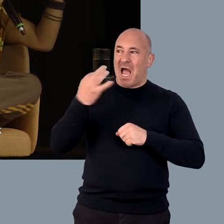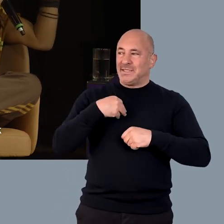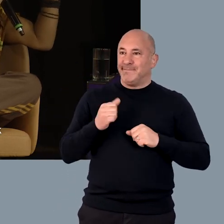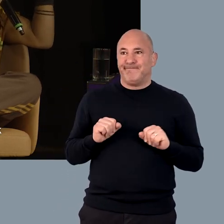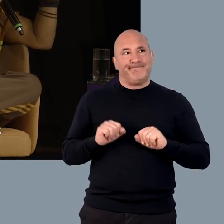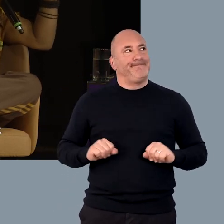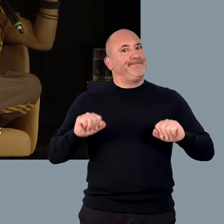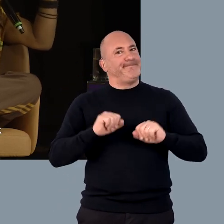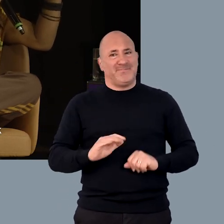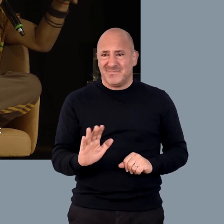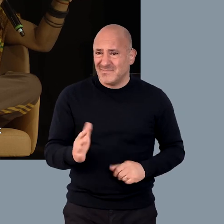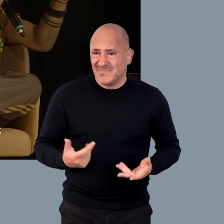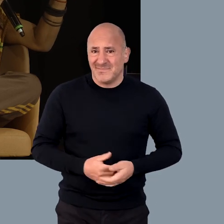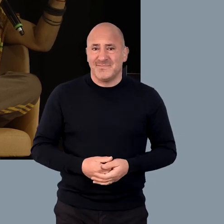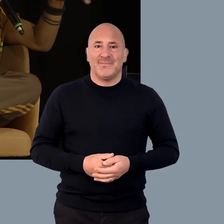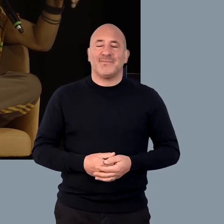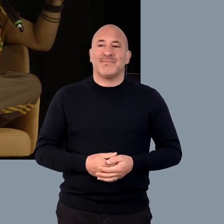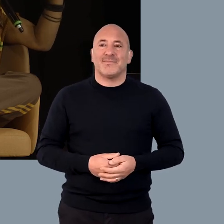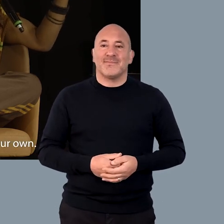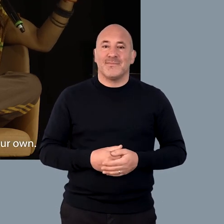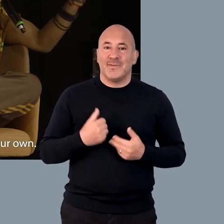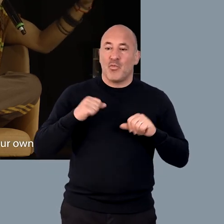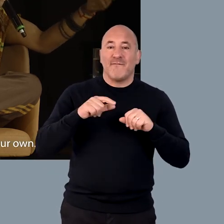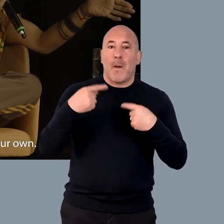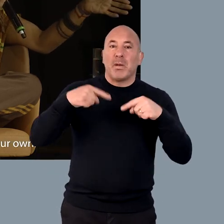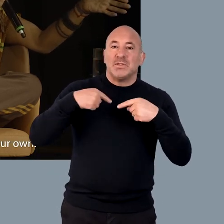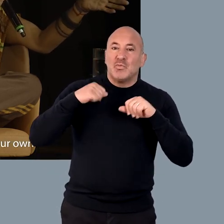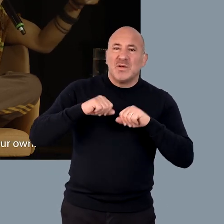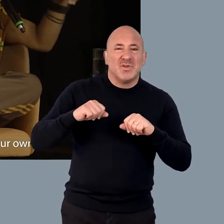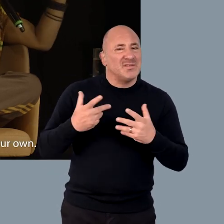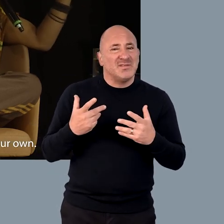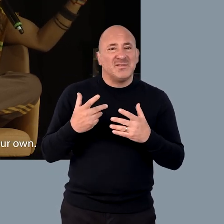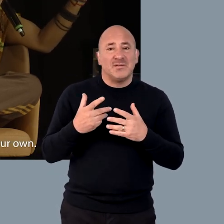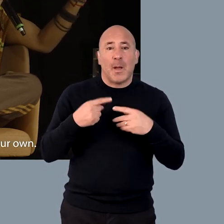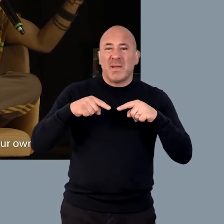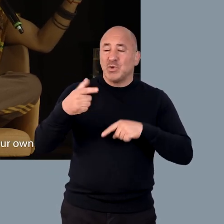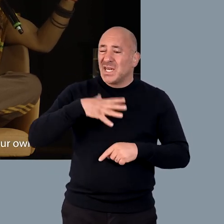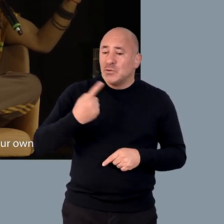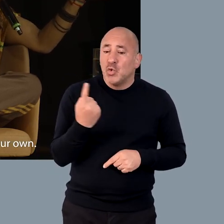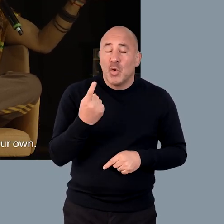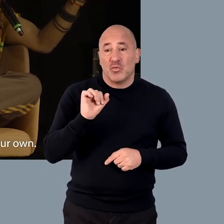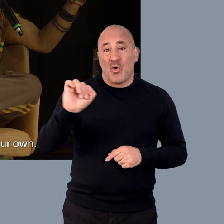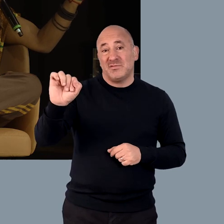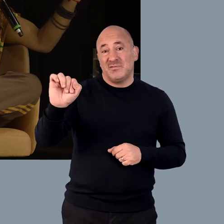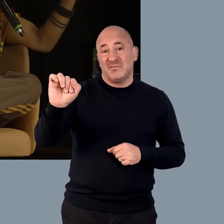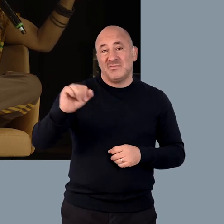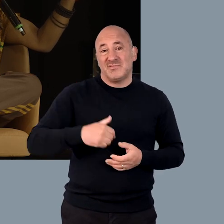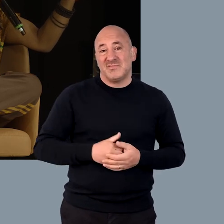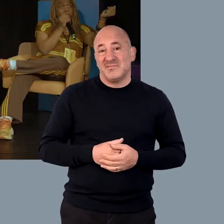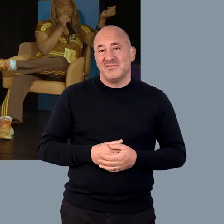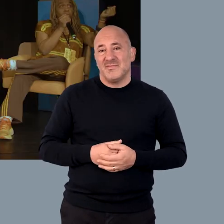work and not wait to be asked not wait for permission because the only permission that counts is your own